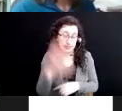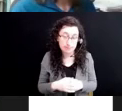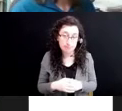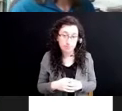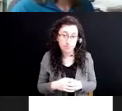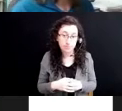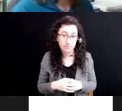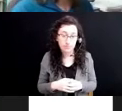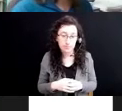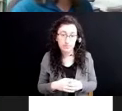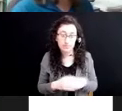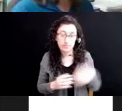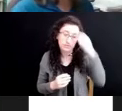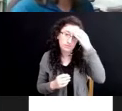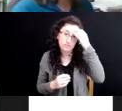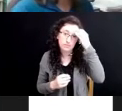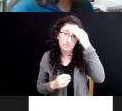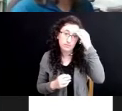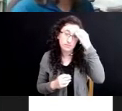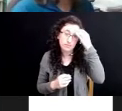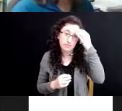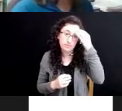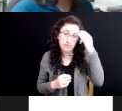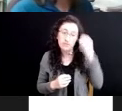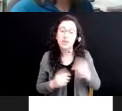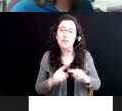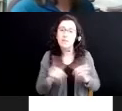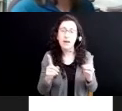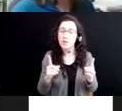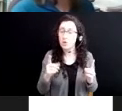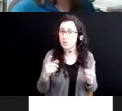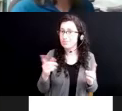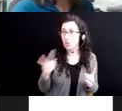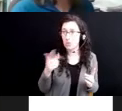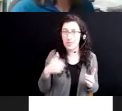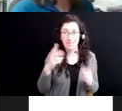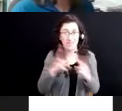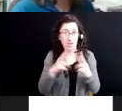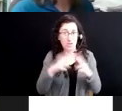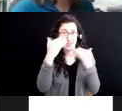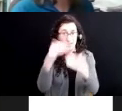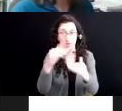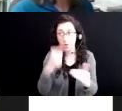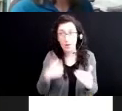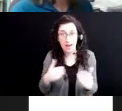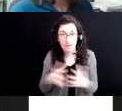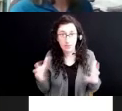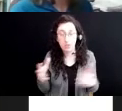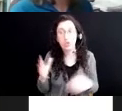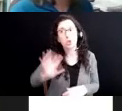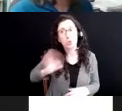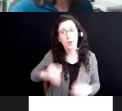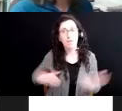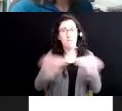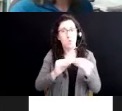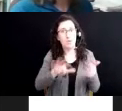limited habitat elements on the landscape, meaning we don't have enough of them. We don't have as many as we used to. We don't have enough of